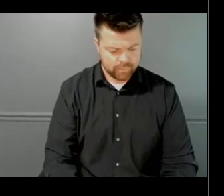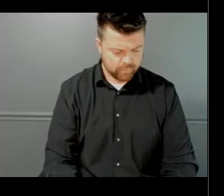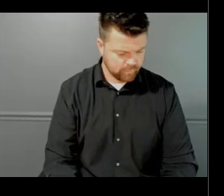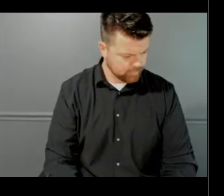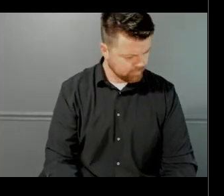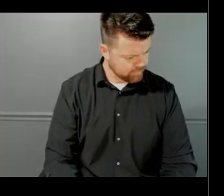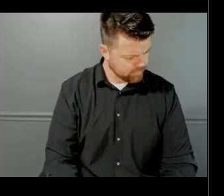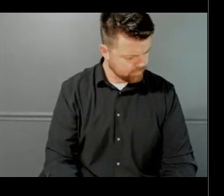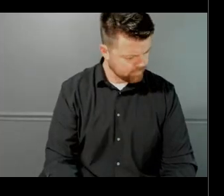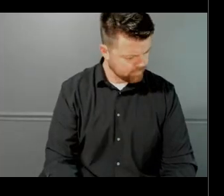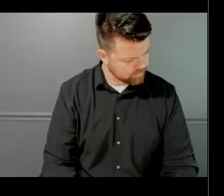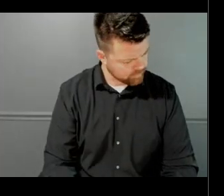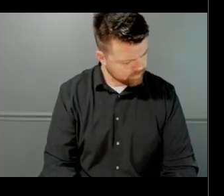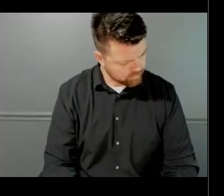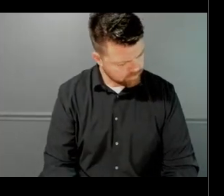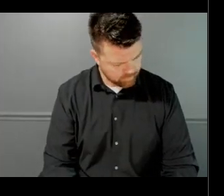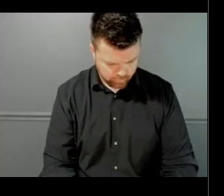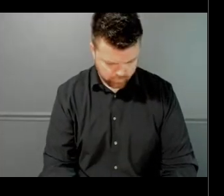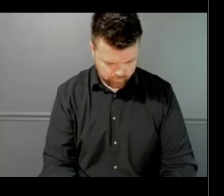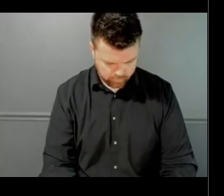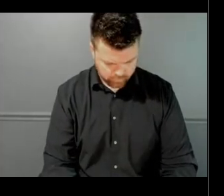Second option, utility control.